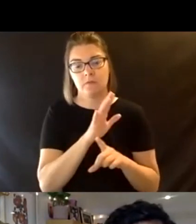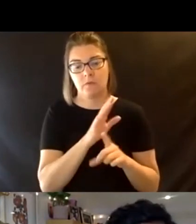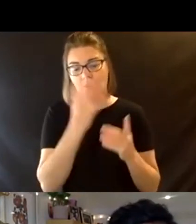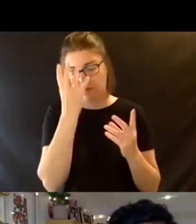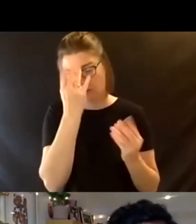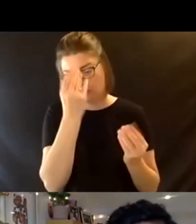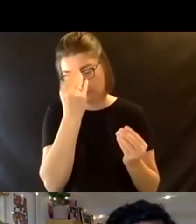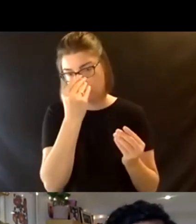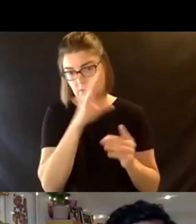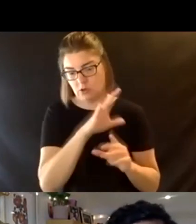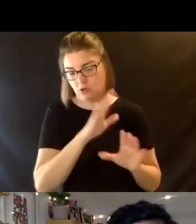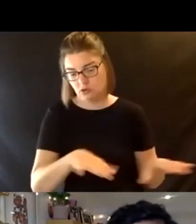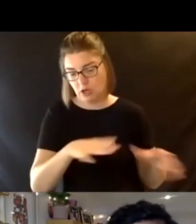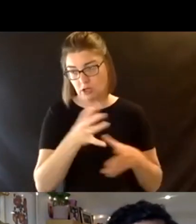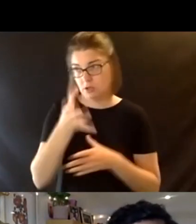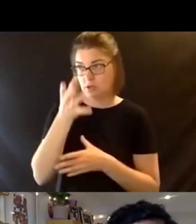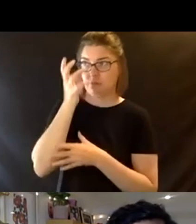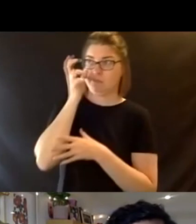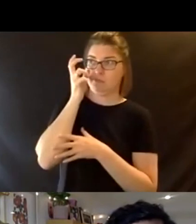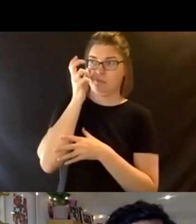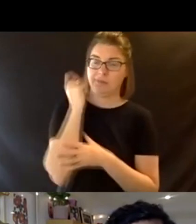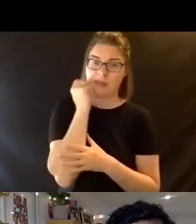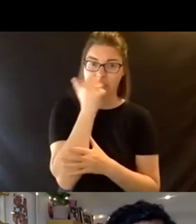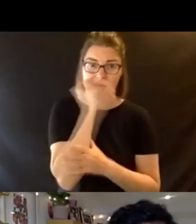on a day-to-day basis will really help.